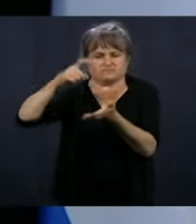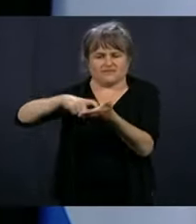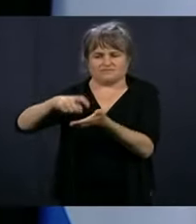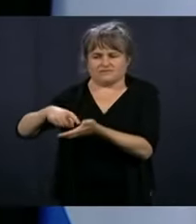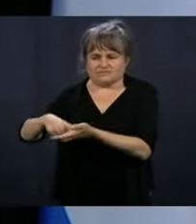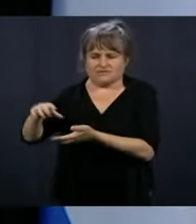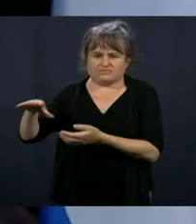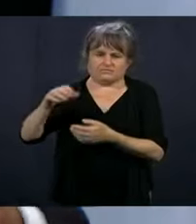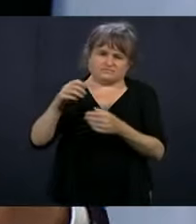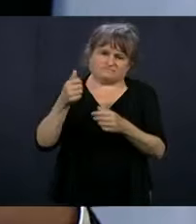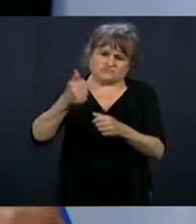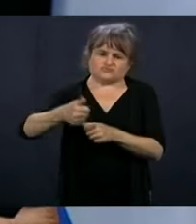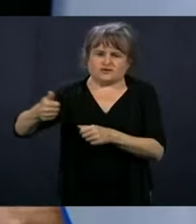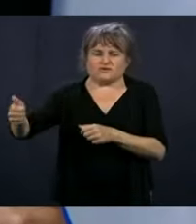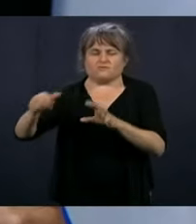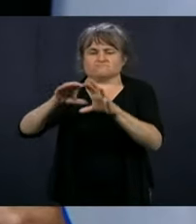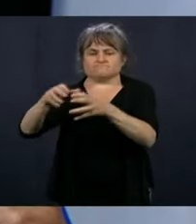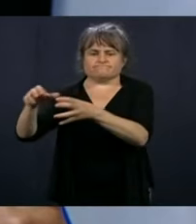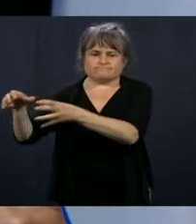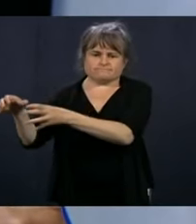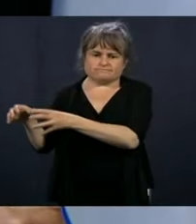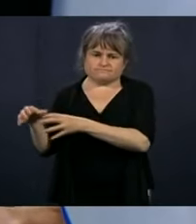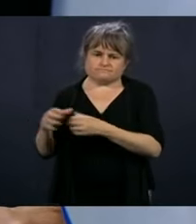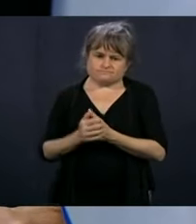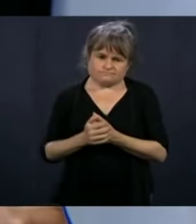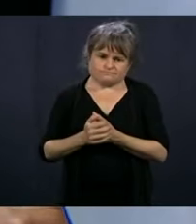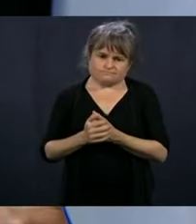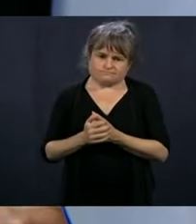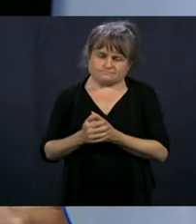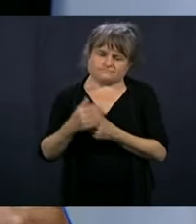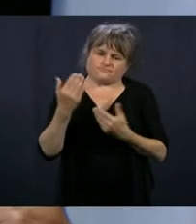specific plan for the activity sector